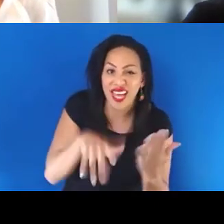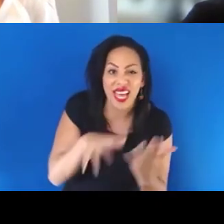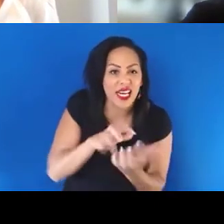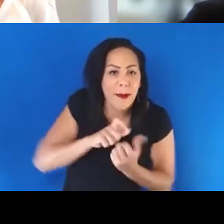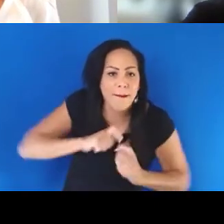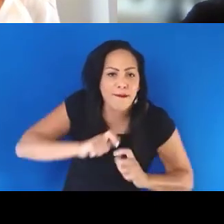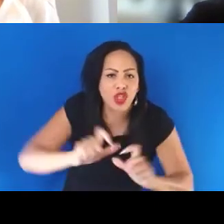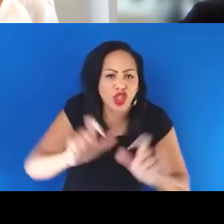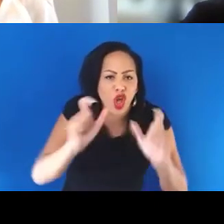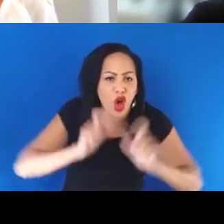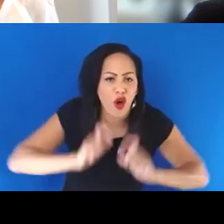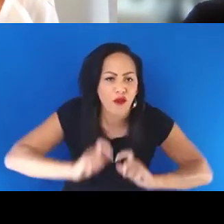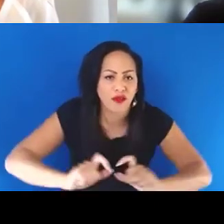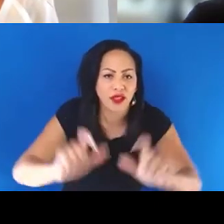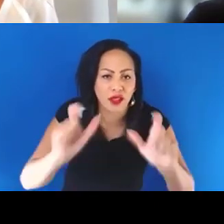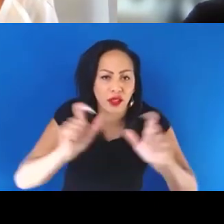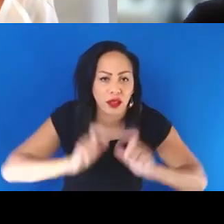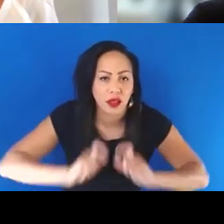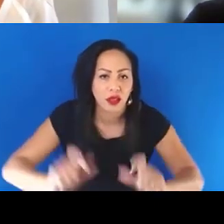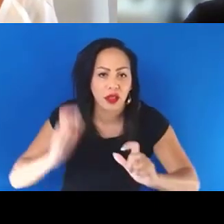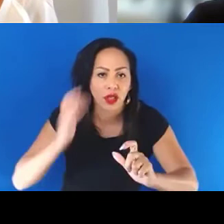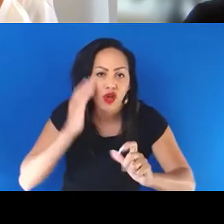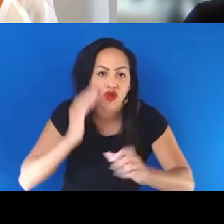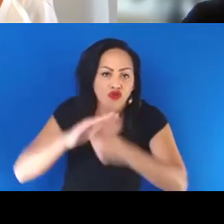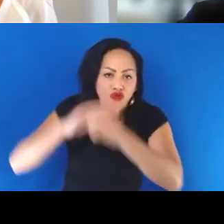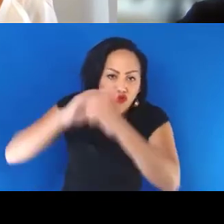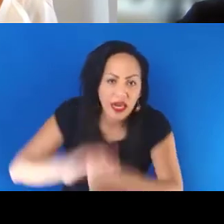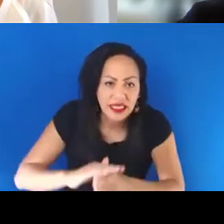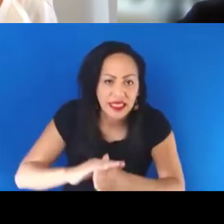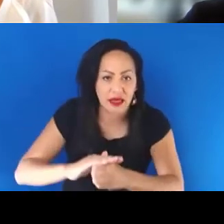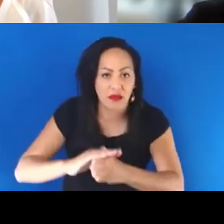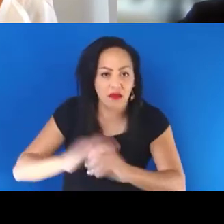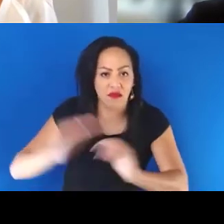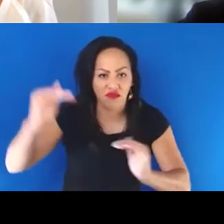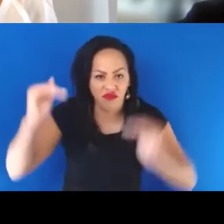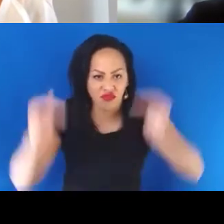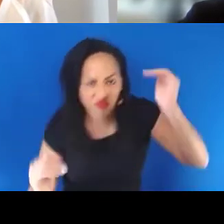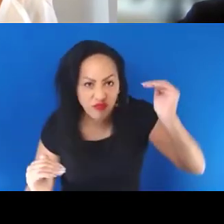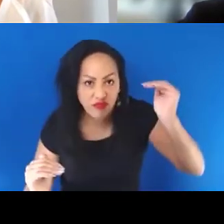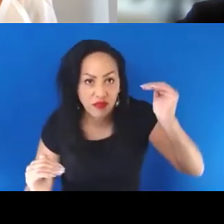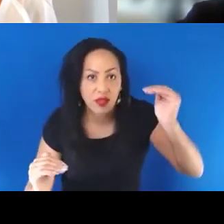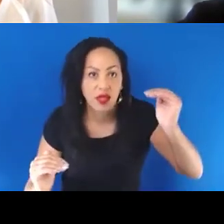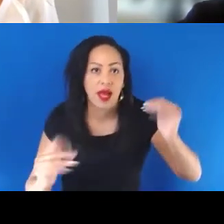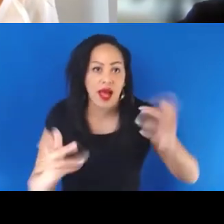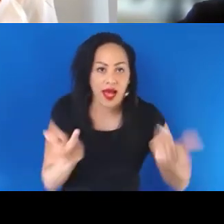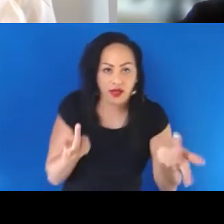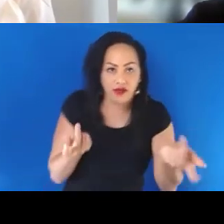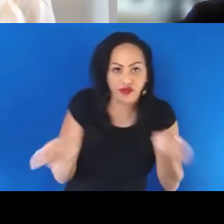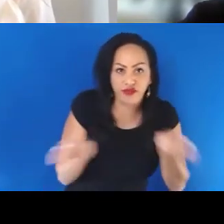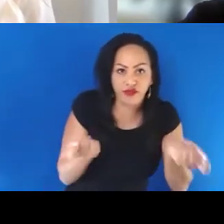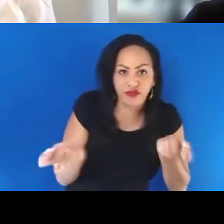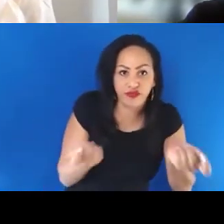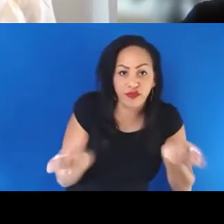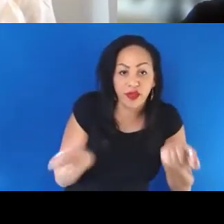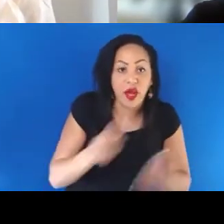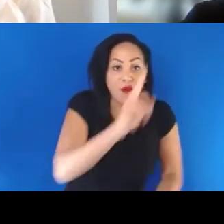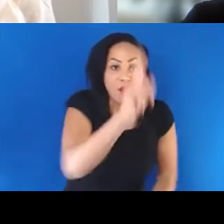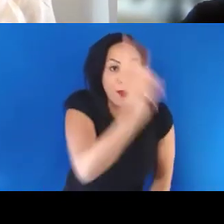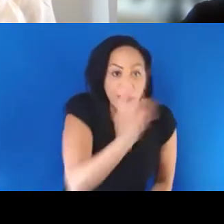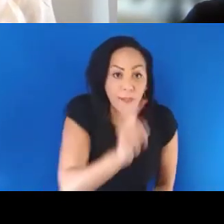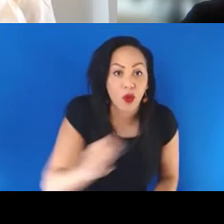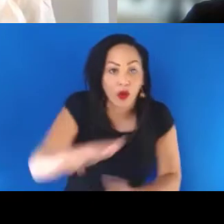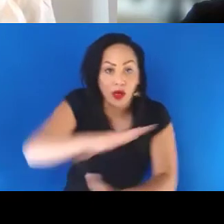and perpetuates the domination of powerful nations over peoples and territories that were subject to historical